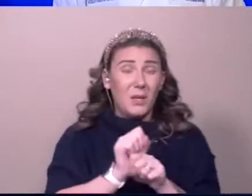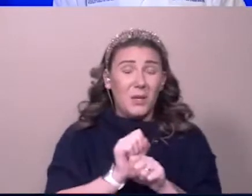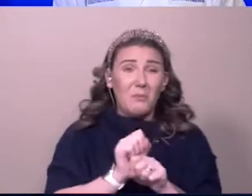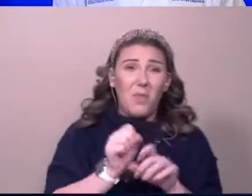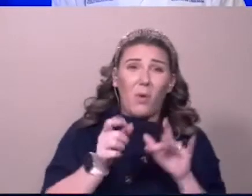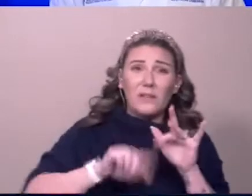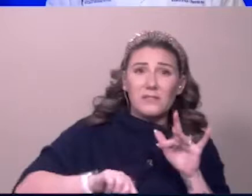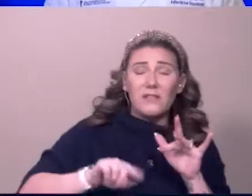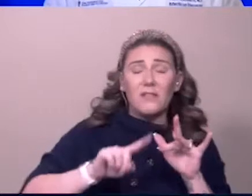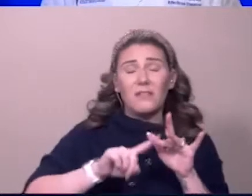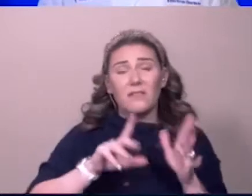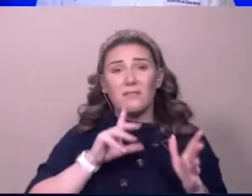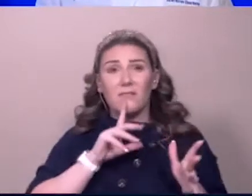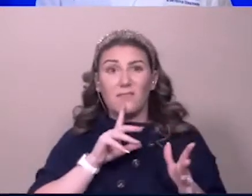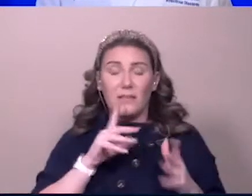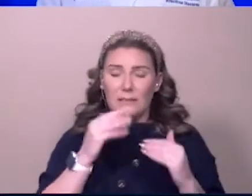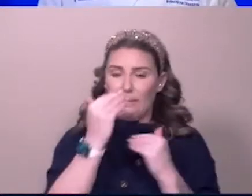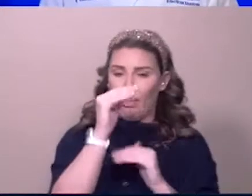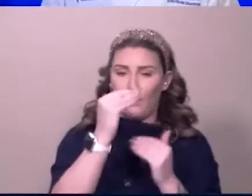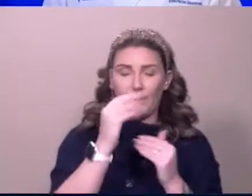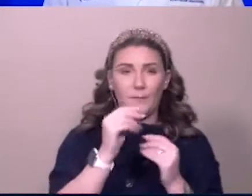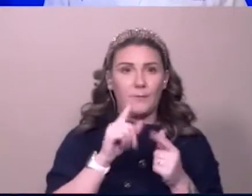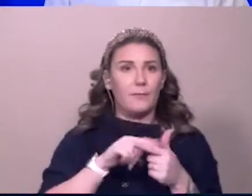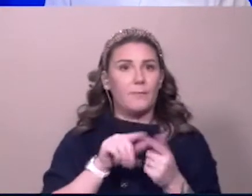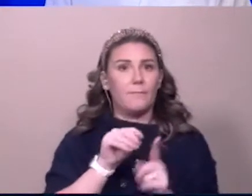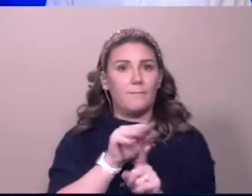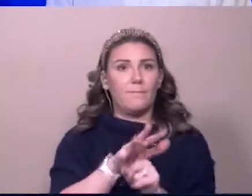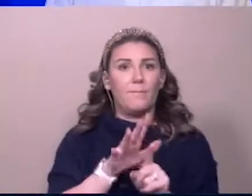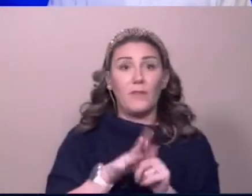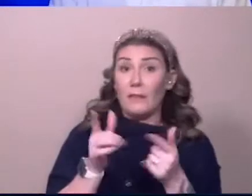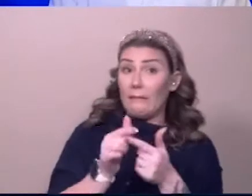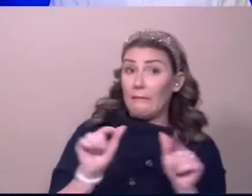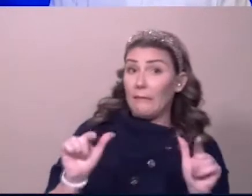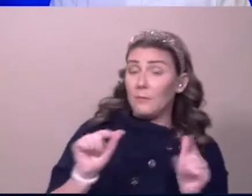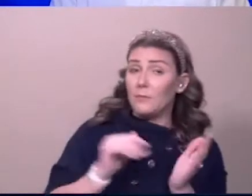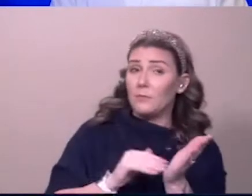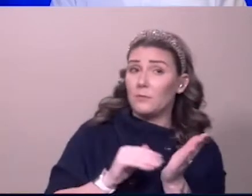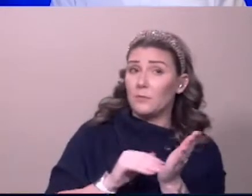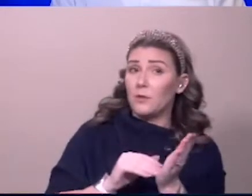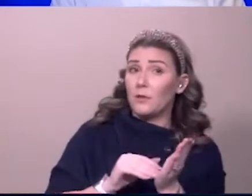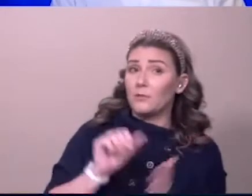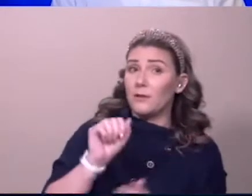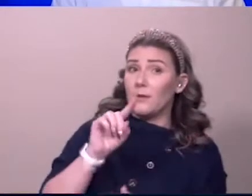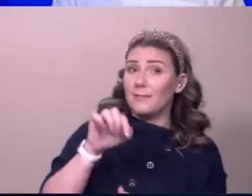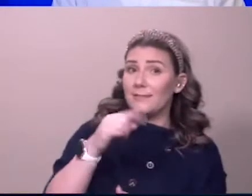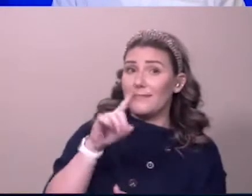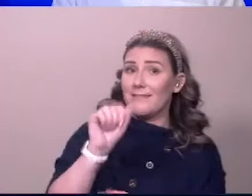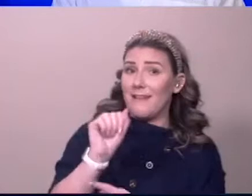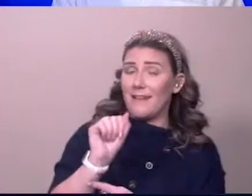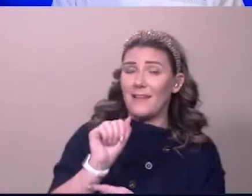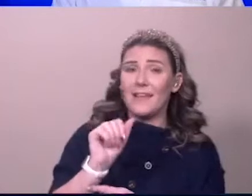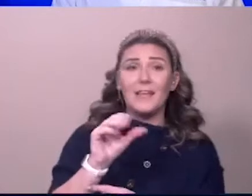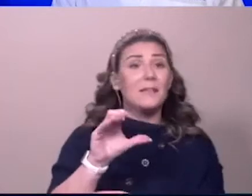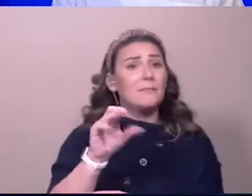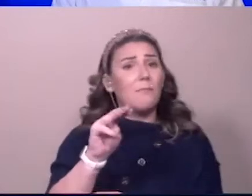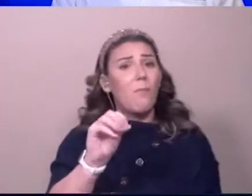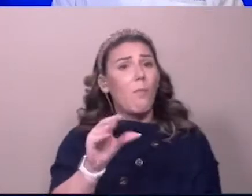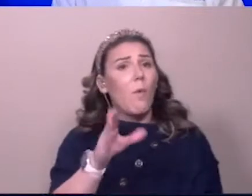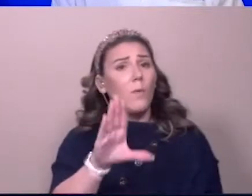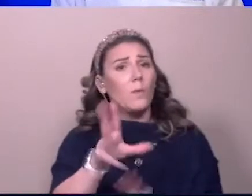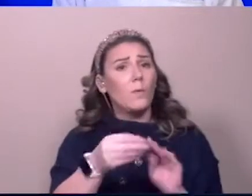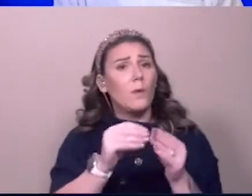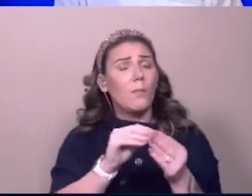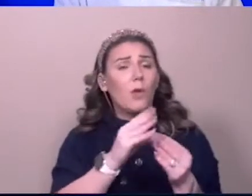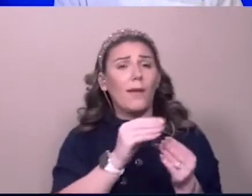Then I think it probably affects us. And at Liberty, Dr. Raghu Adiga, Chief Medical Officer there. How are your numbers? And one of our also ID